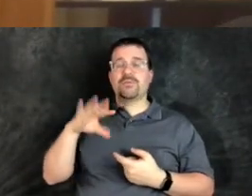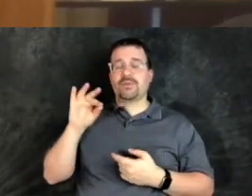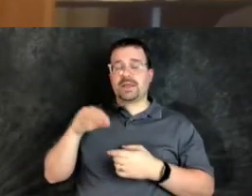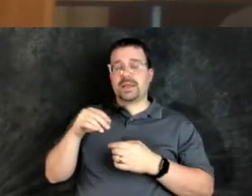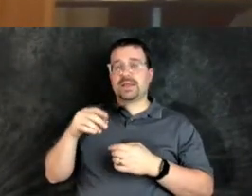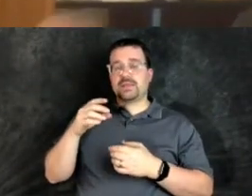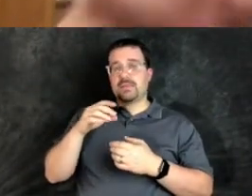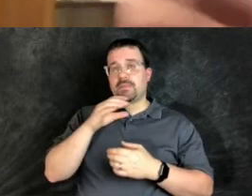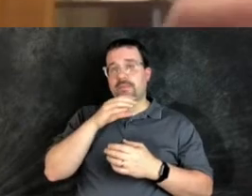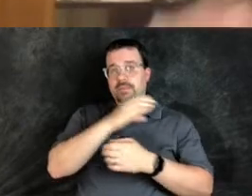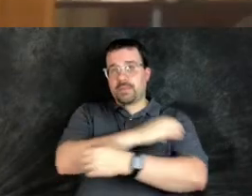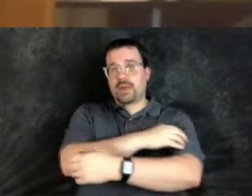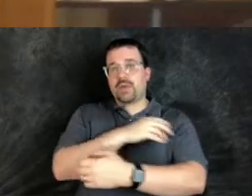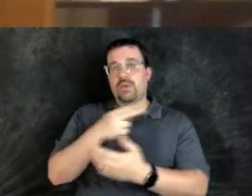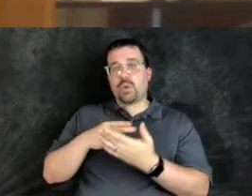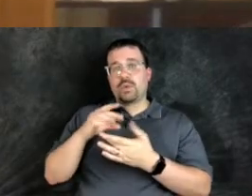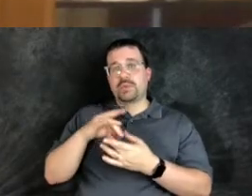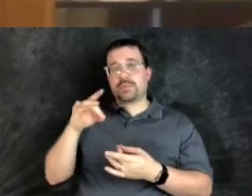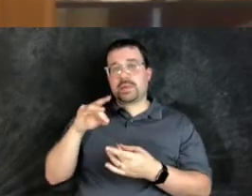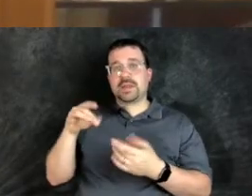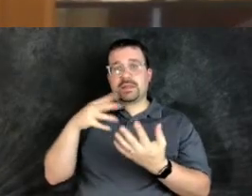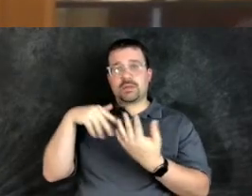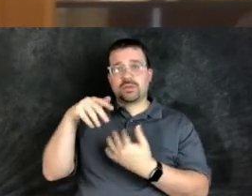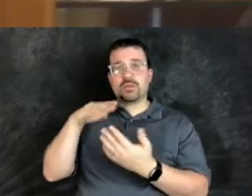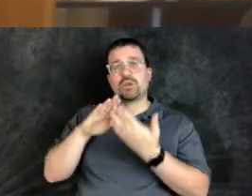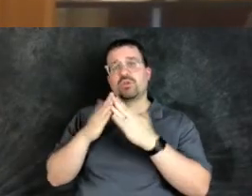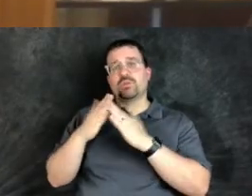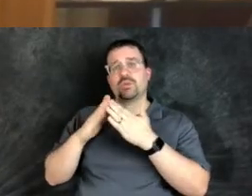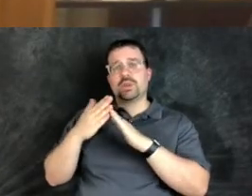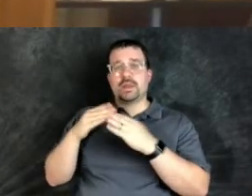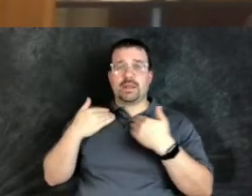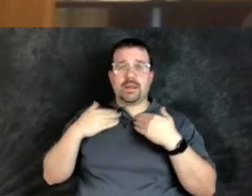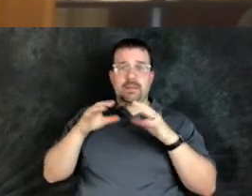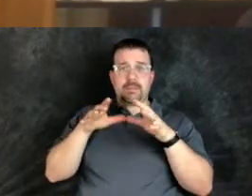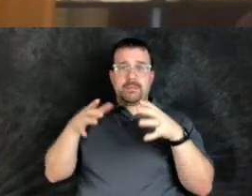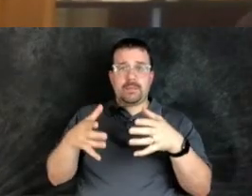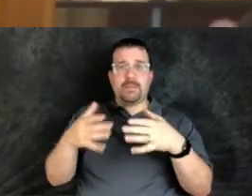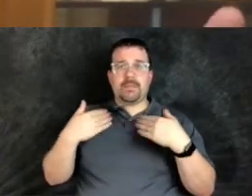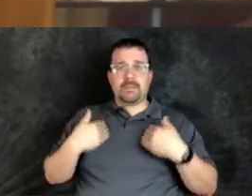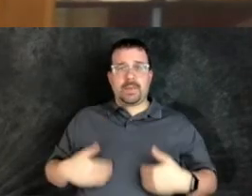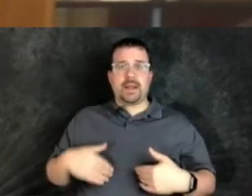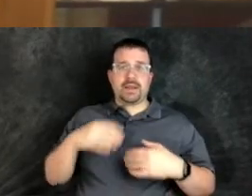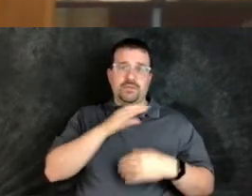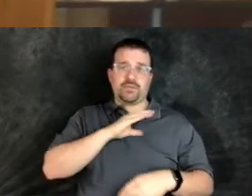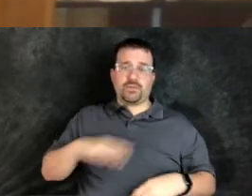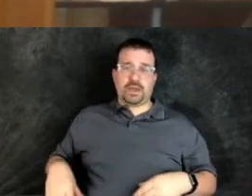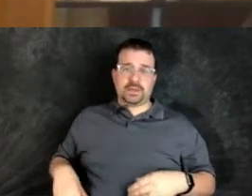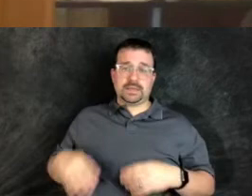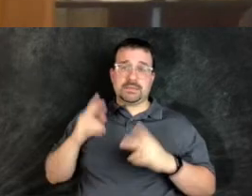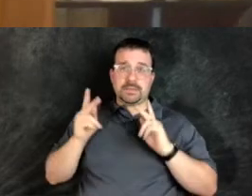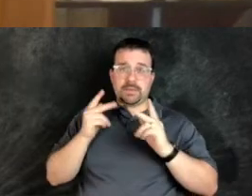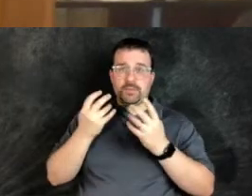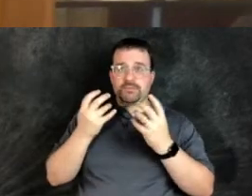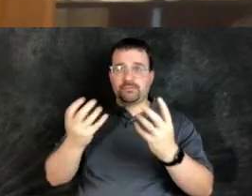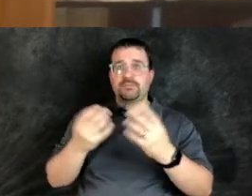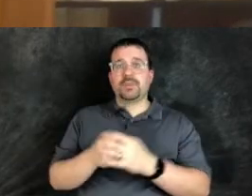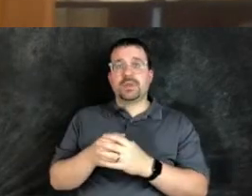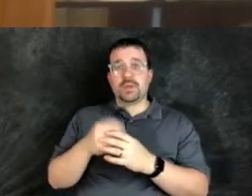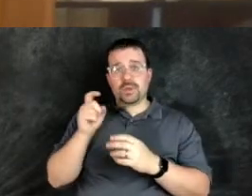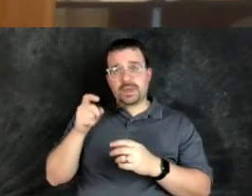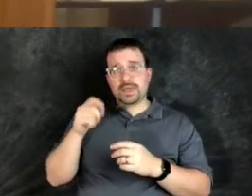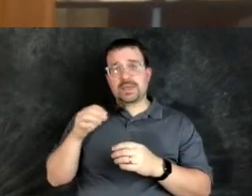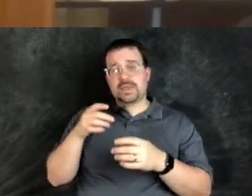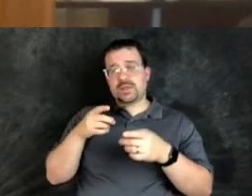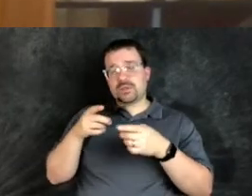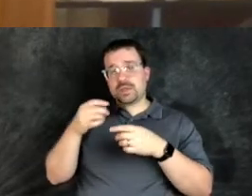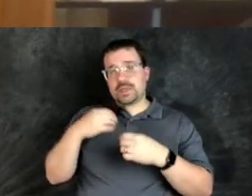Holy Spirit and the community of the body of Christ. We need the direction and the inspiration of the Holy